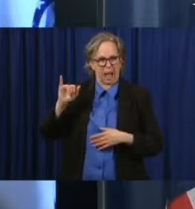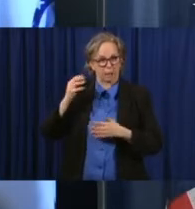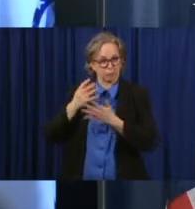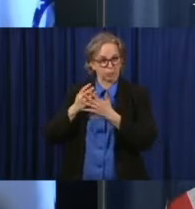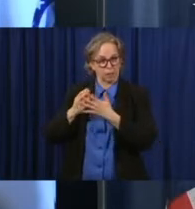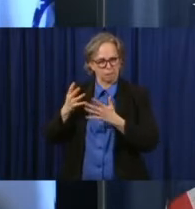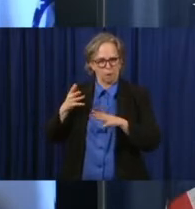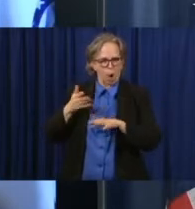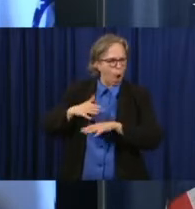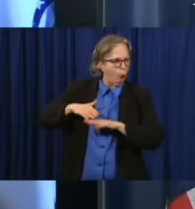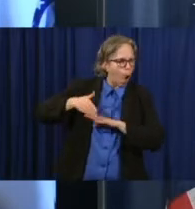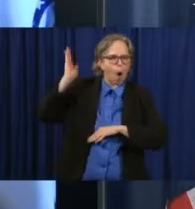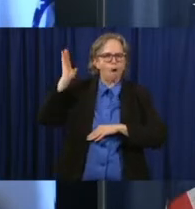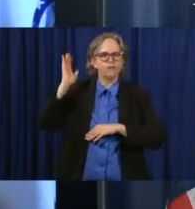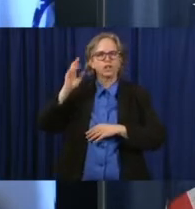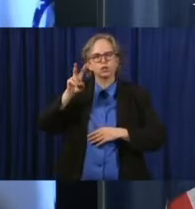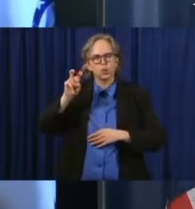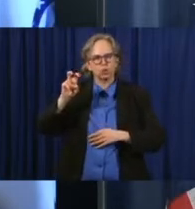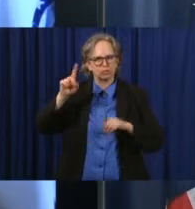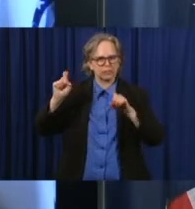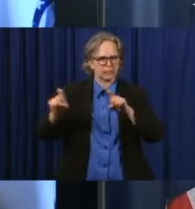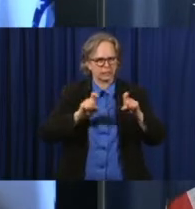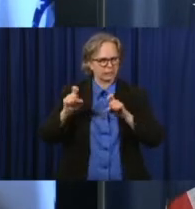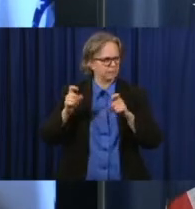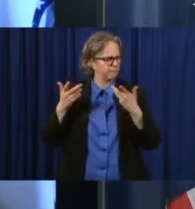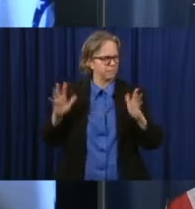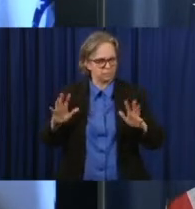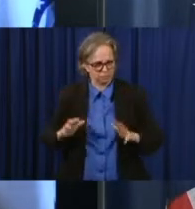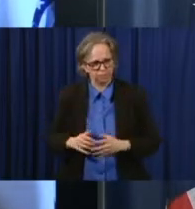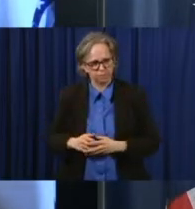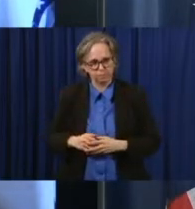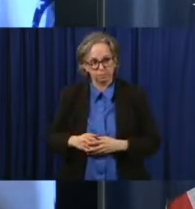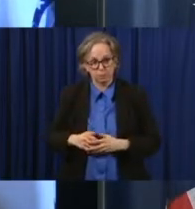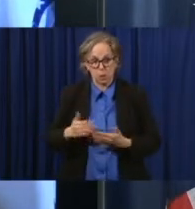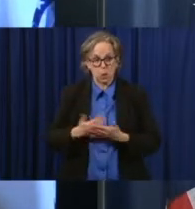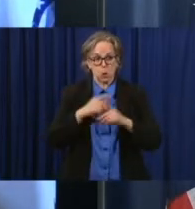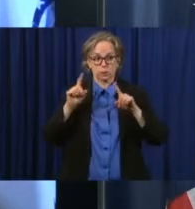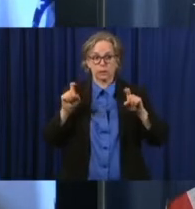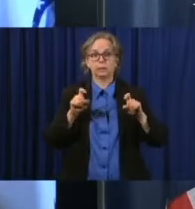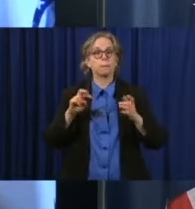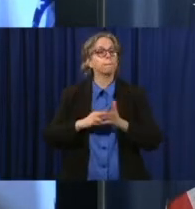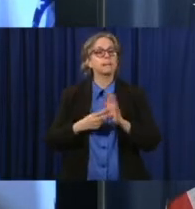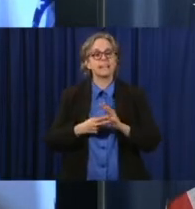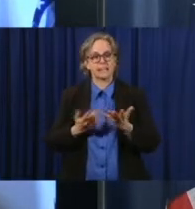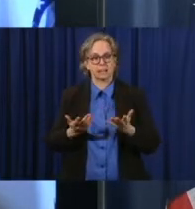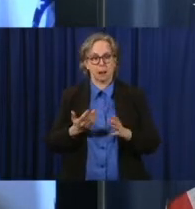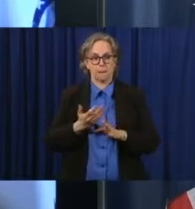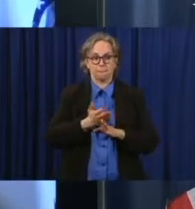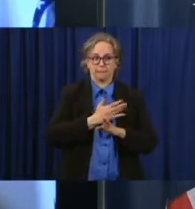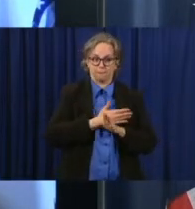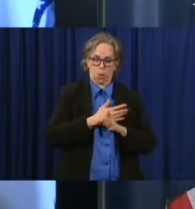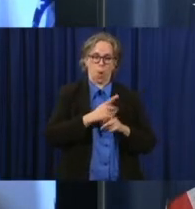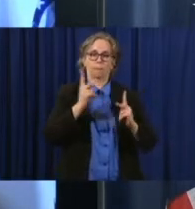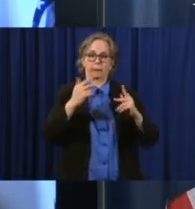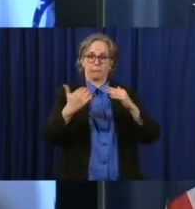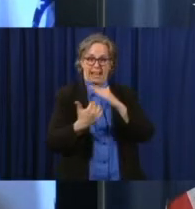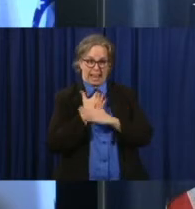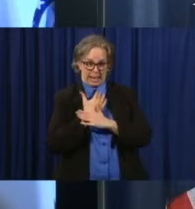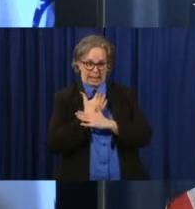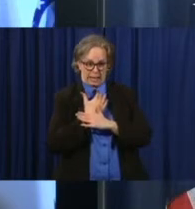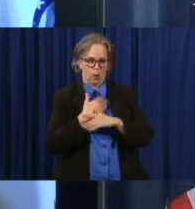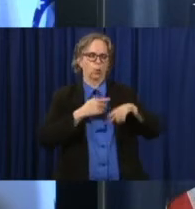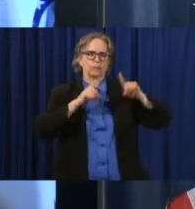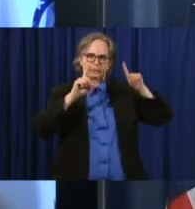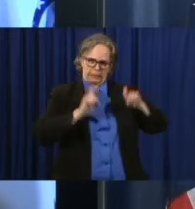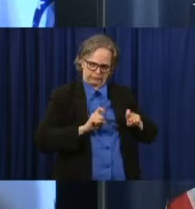the elements of this new testing plan involve testing people on the way into our system and then quarantining them for 14 days and